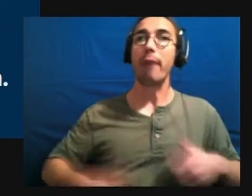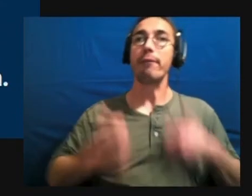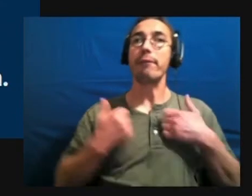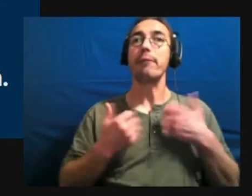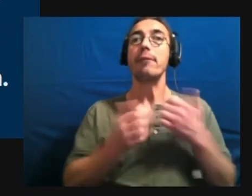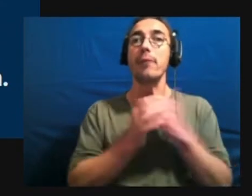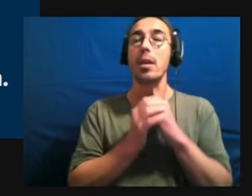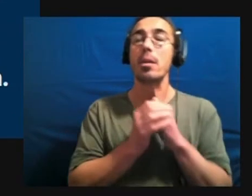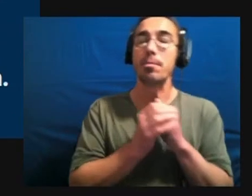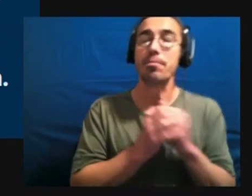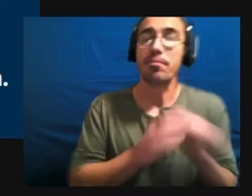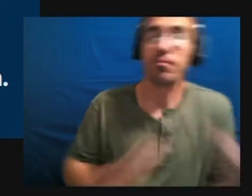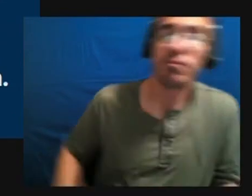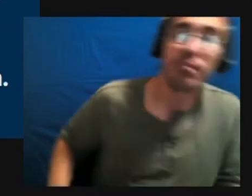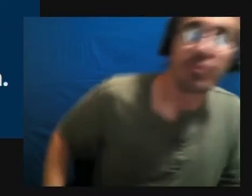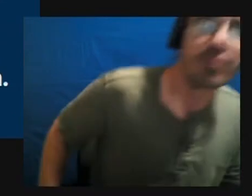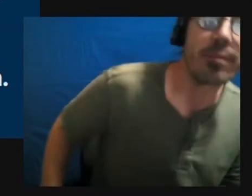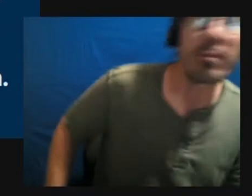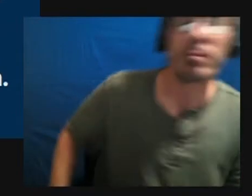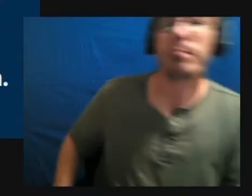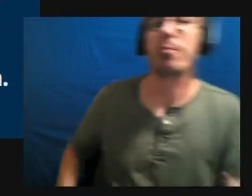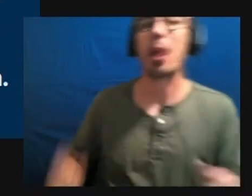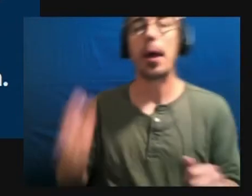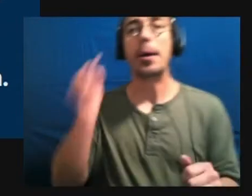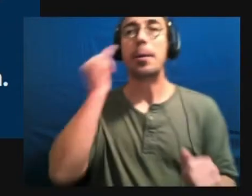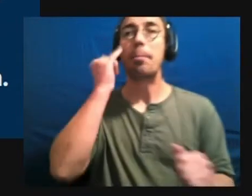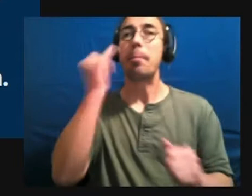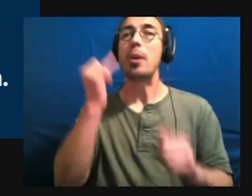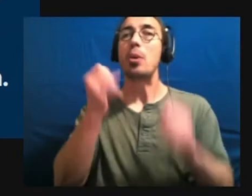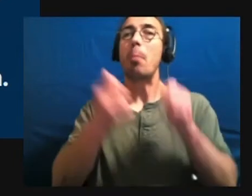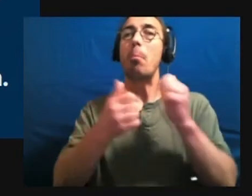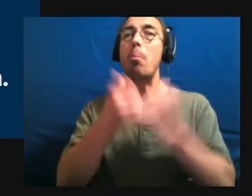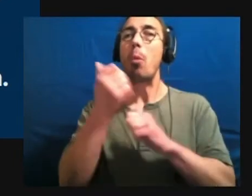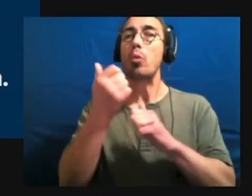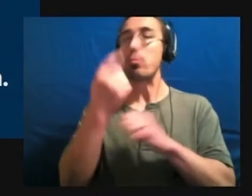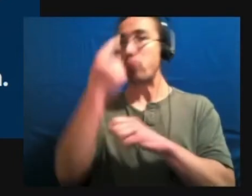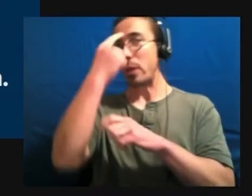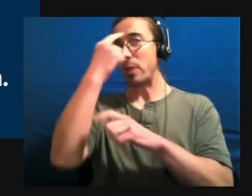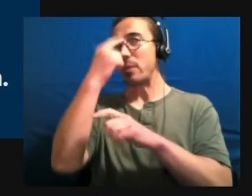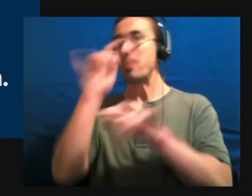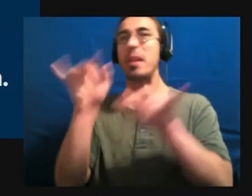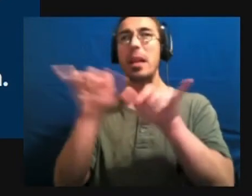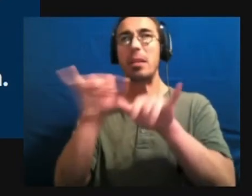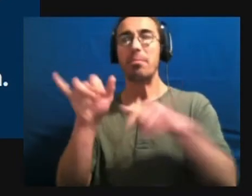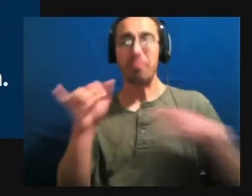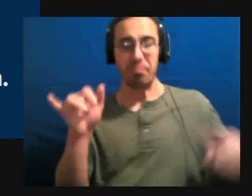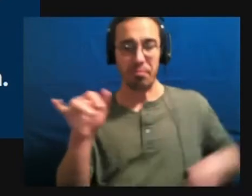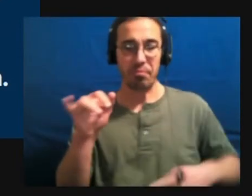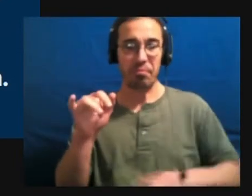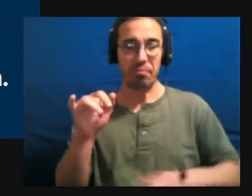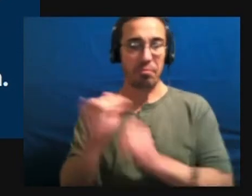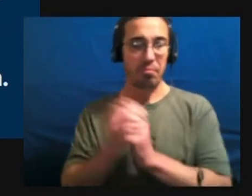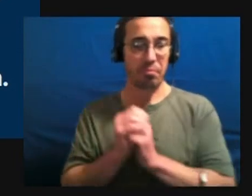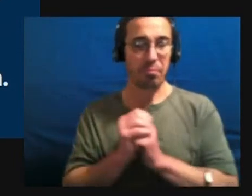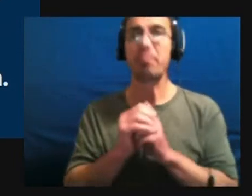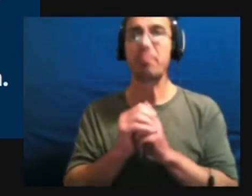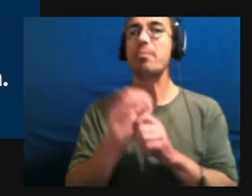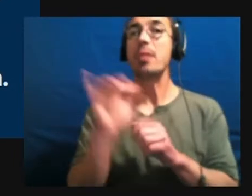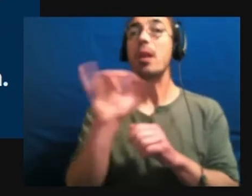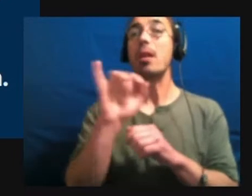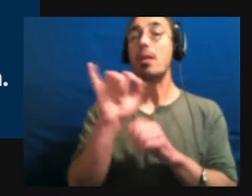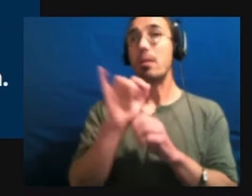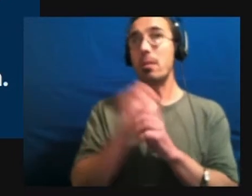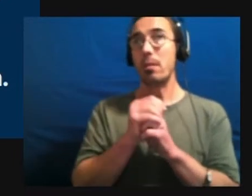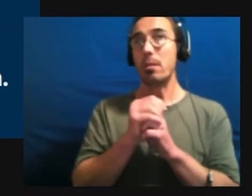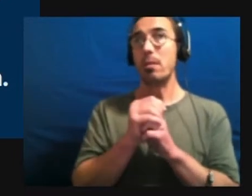So if you imagine, most brains are like a row of